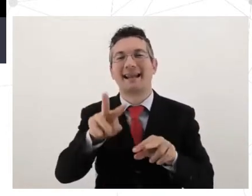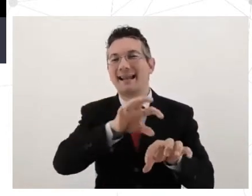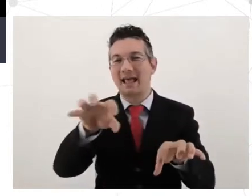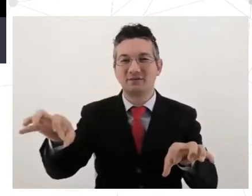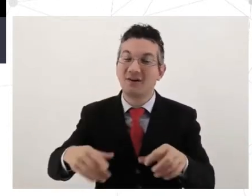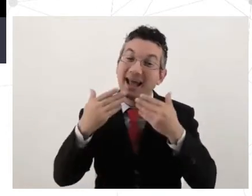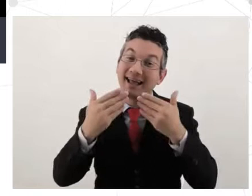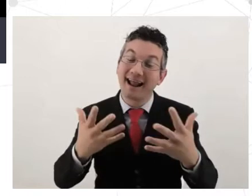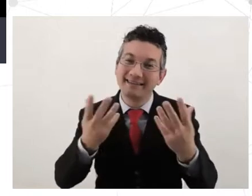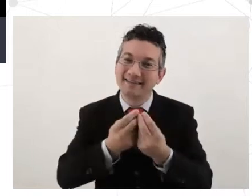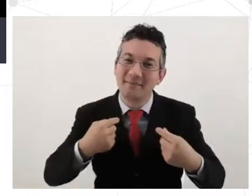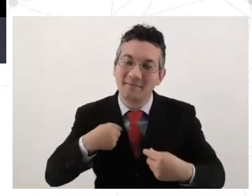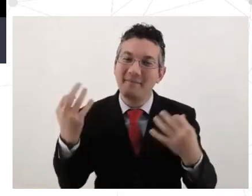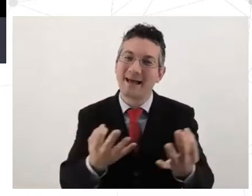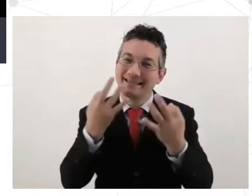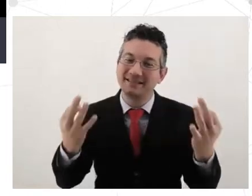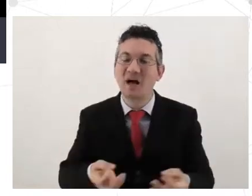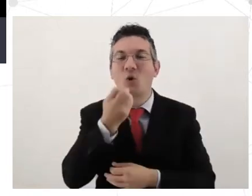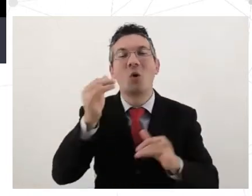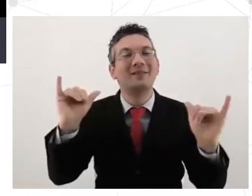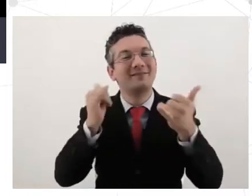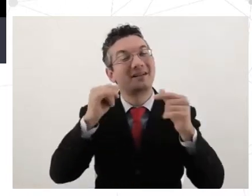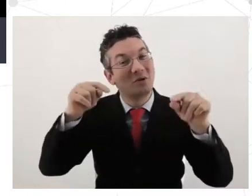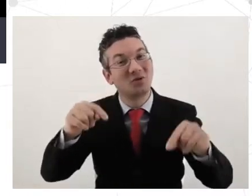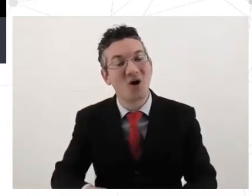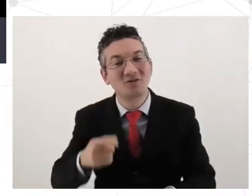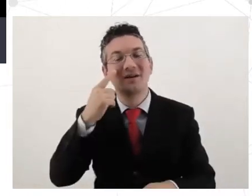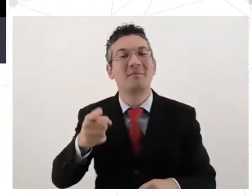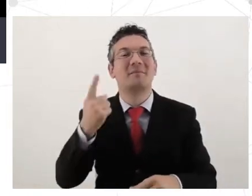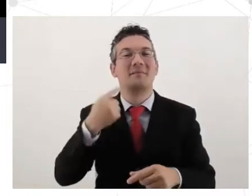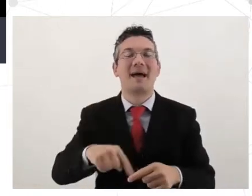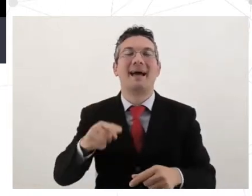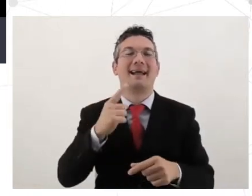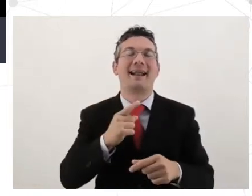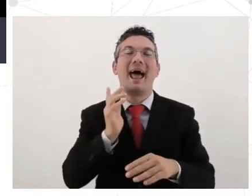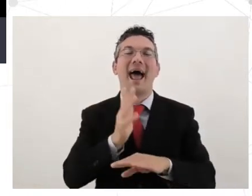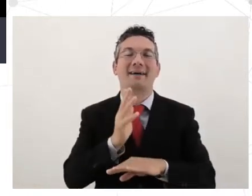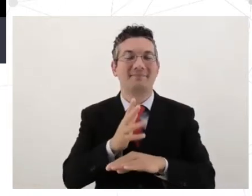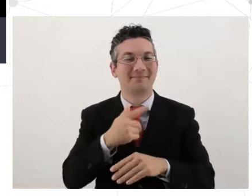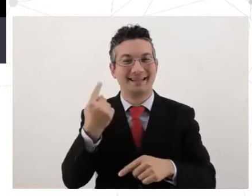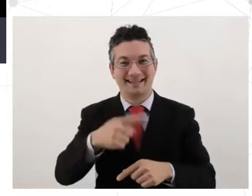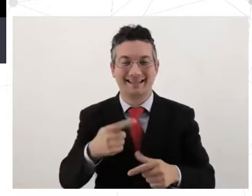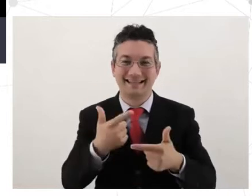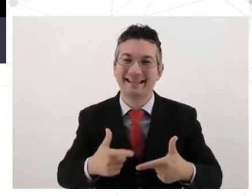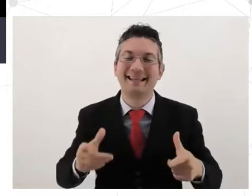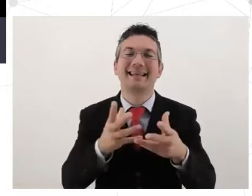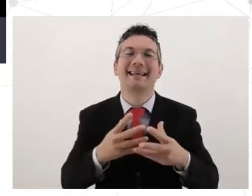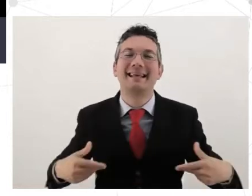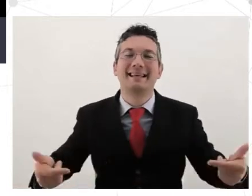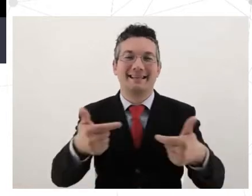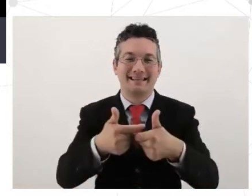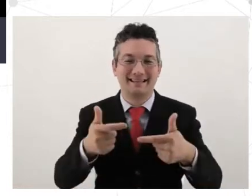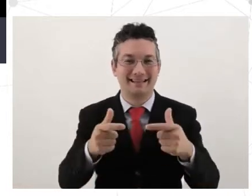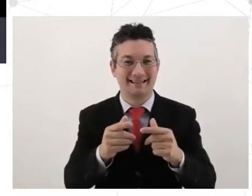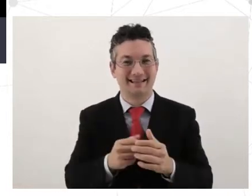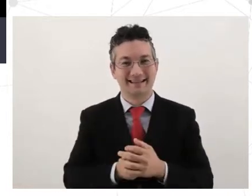did. Now I want to move over to the Soundscape Street Preview, a new feature, new capability that we've